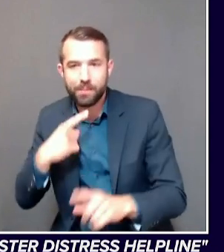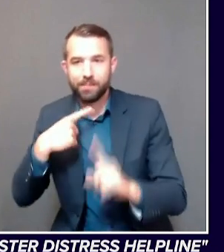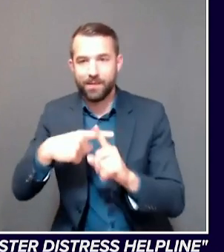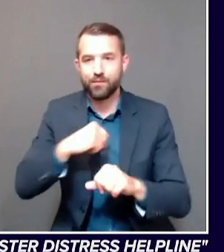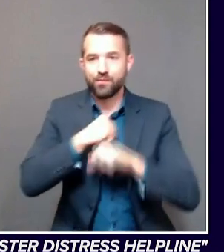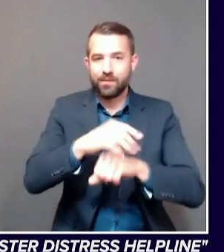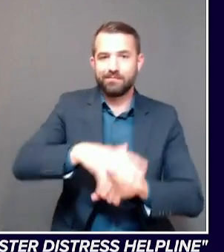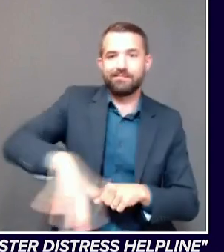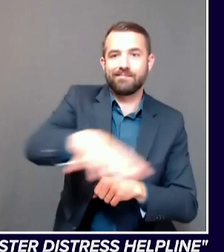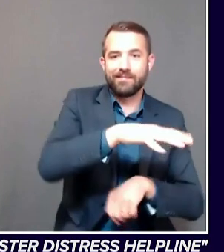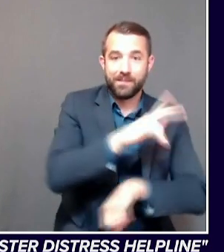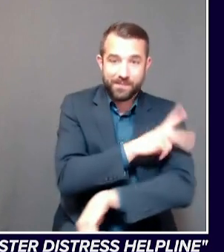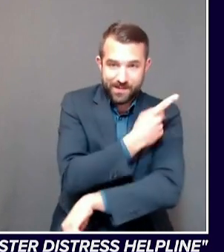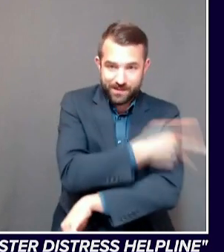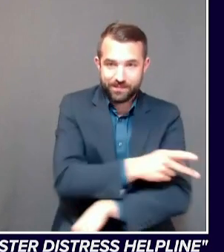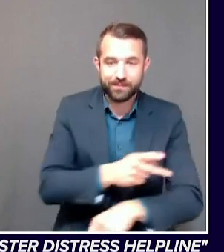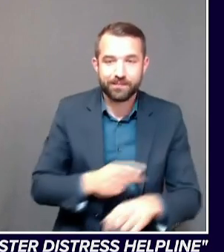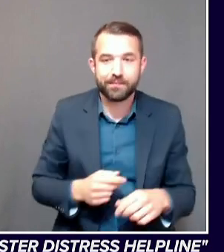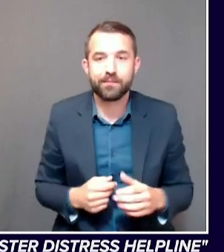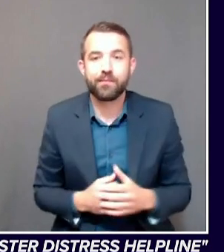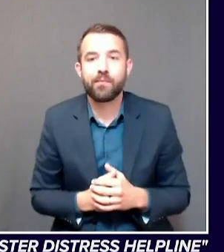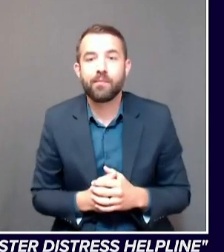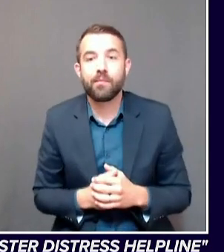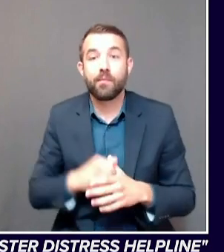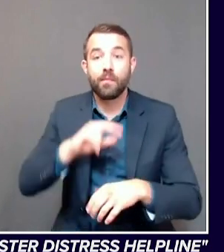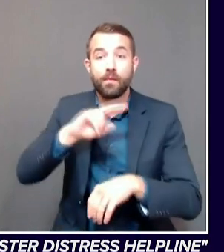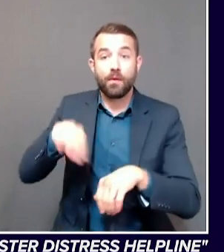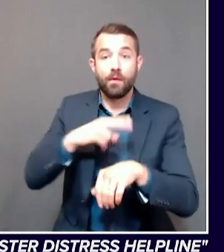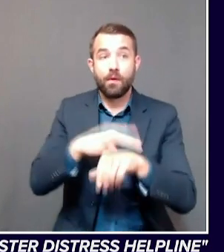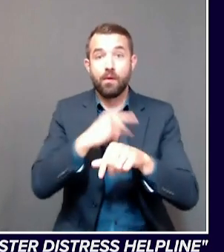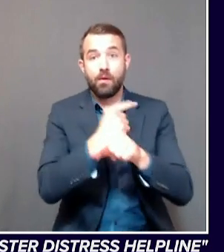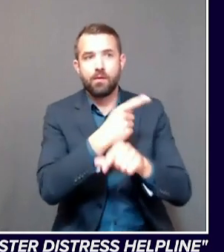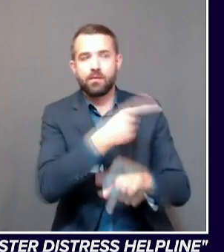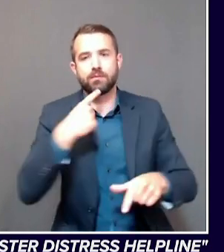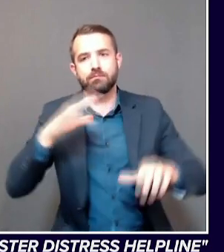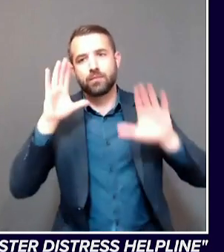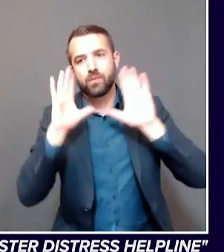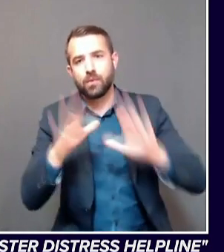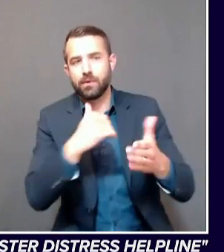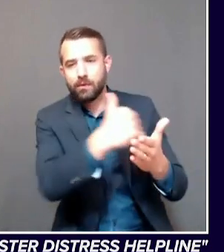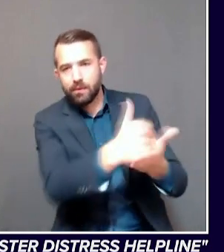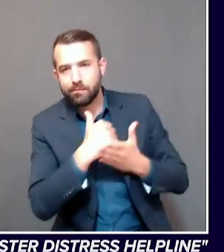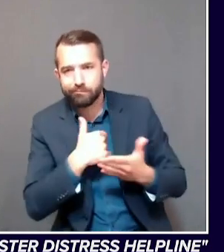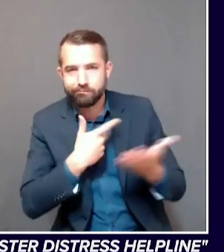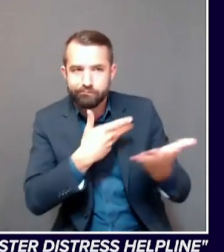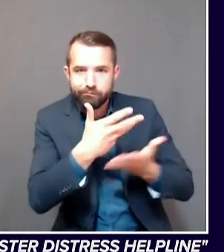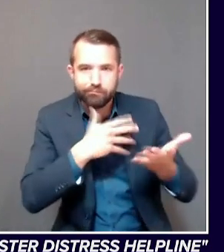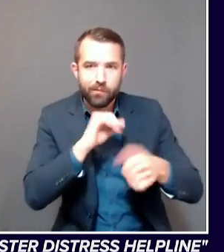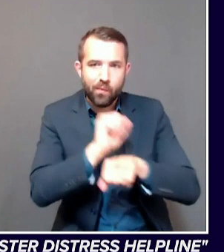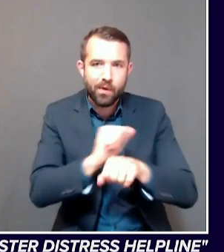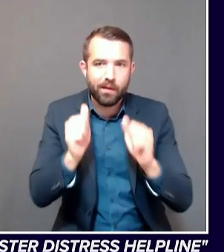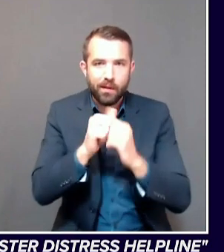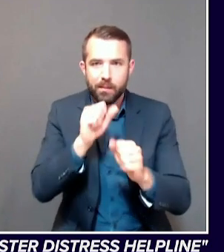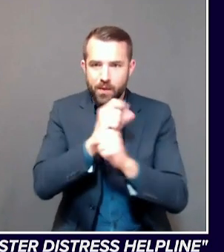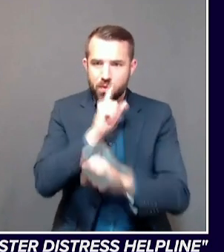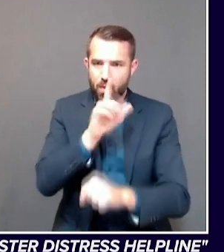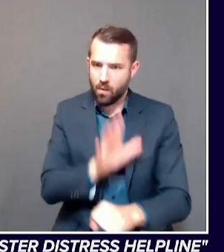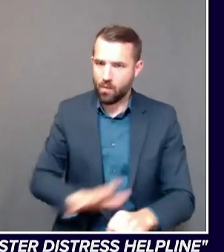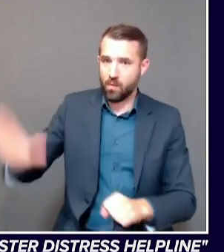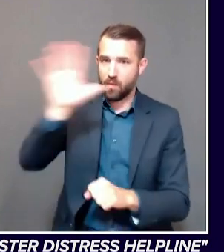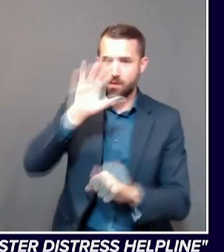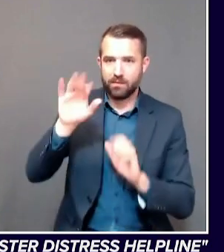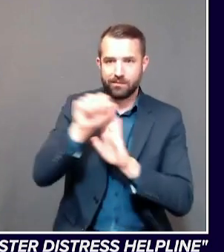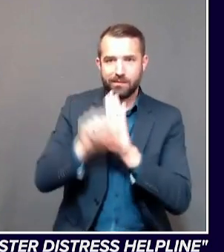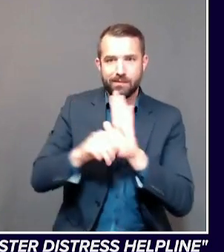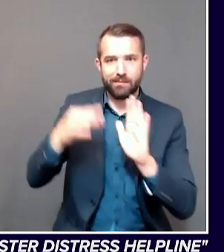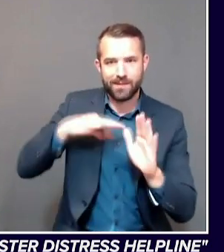these missions to make sure as many healthcare workers across the state can receive fit testing so they can continue